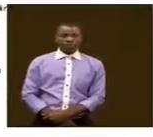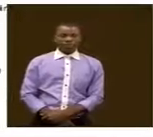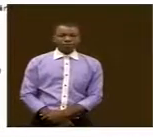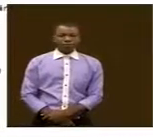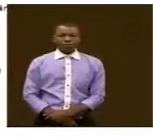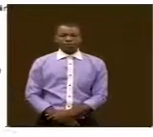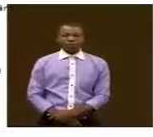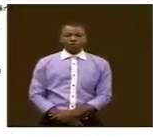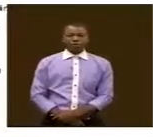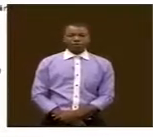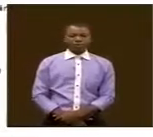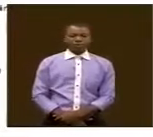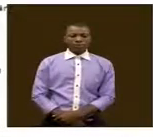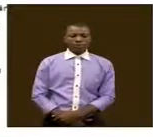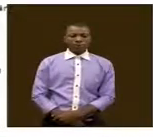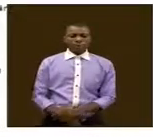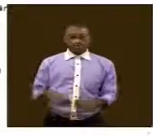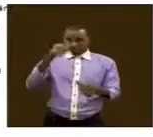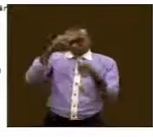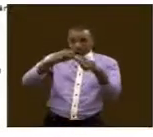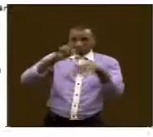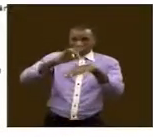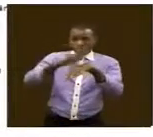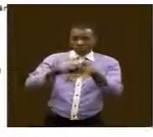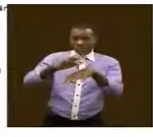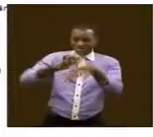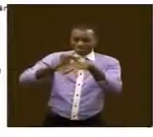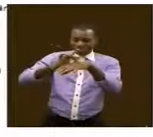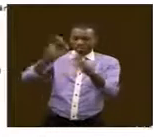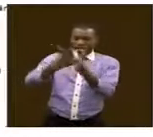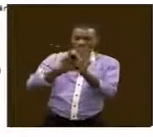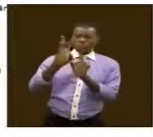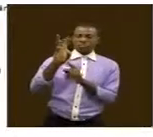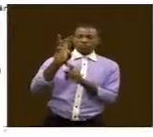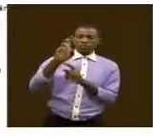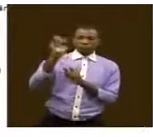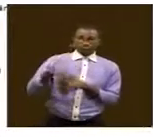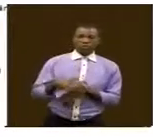wings, legs, 6 of them, and abdomen.